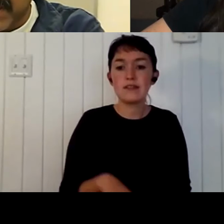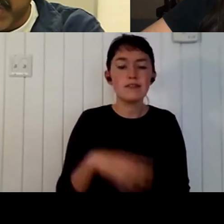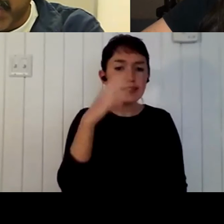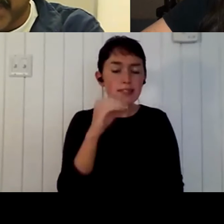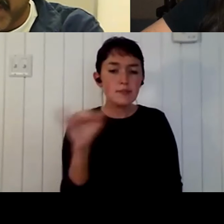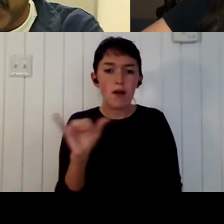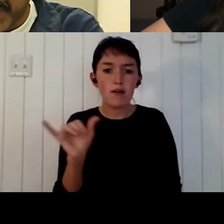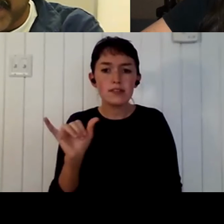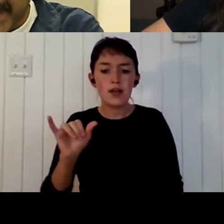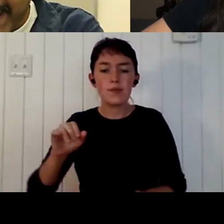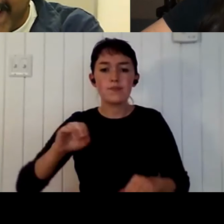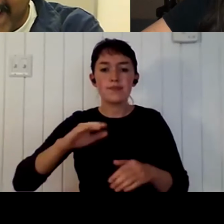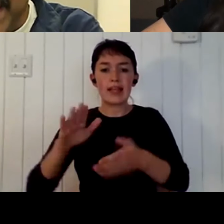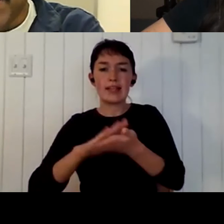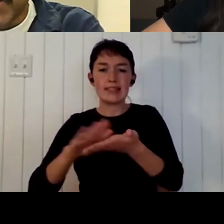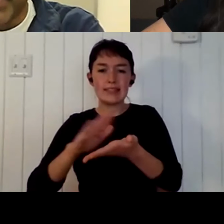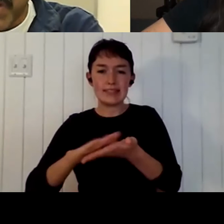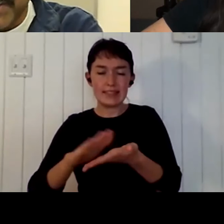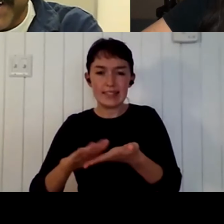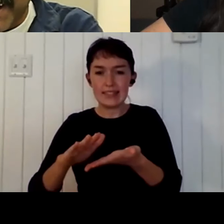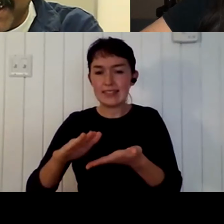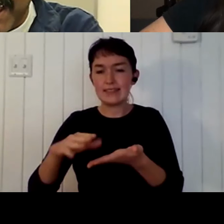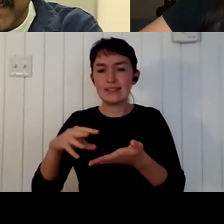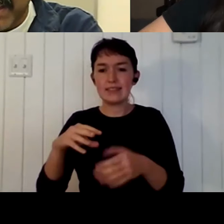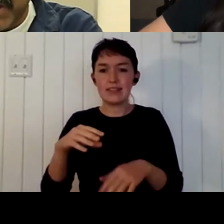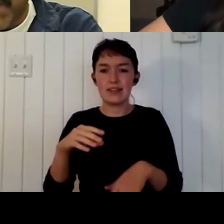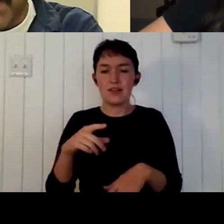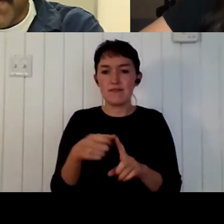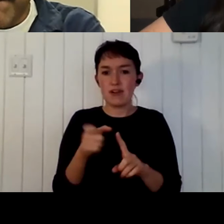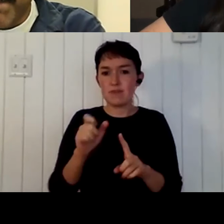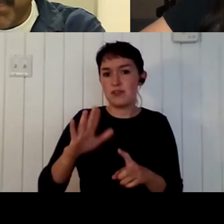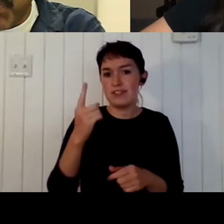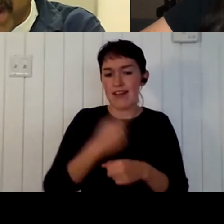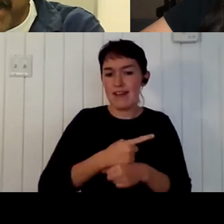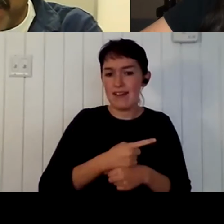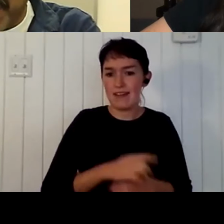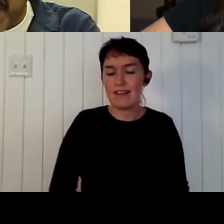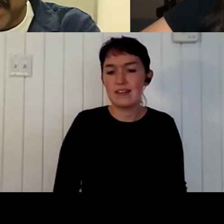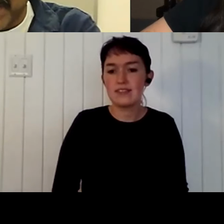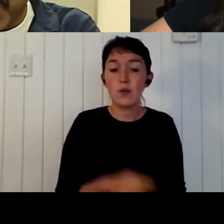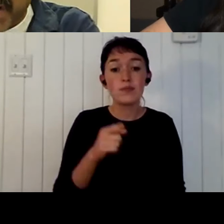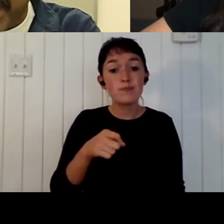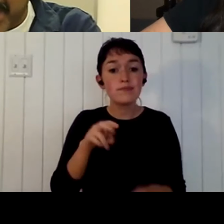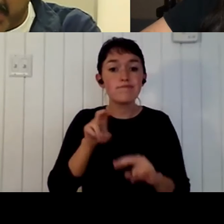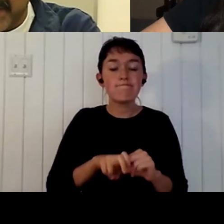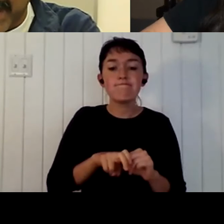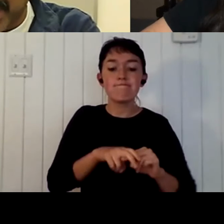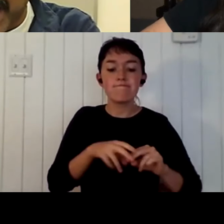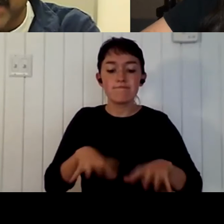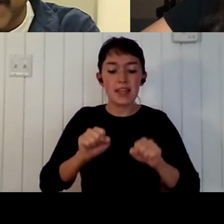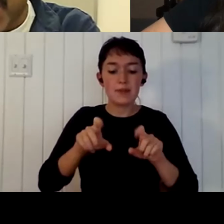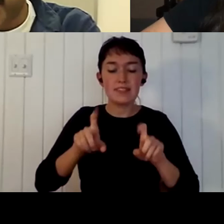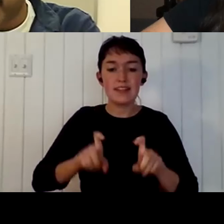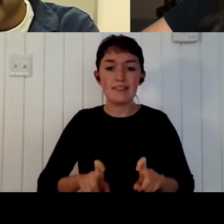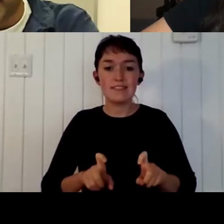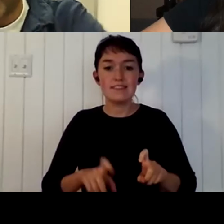mess that's accumulated during the day. So when you're sitting at a test, one part of the problem is that you don't have the memory